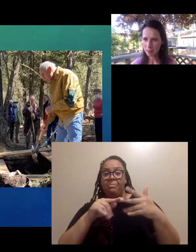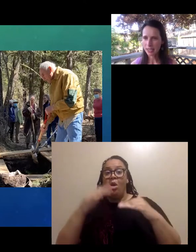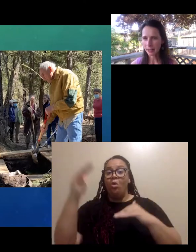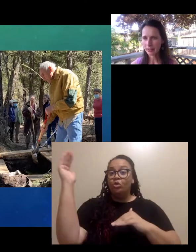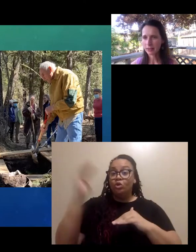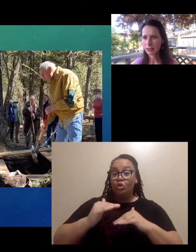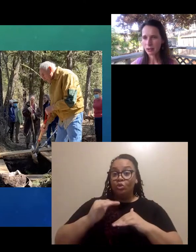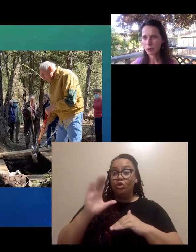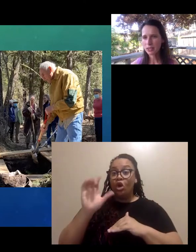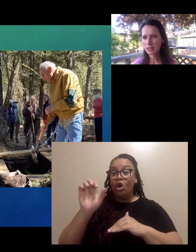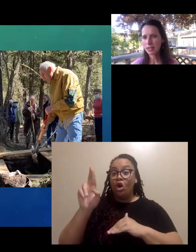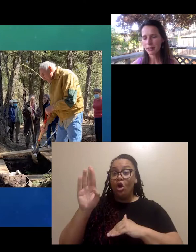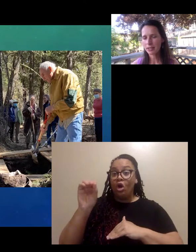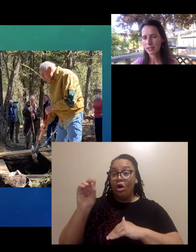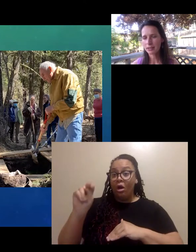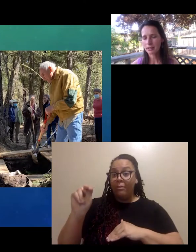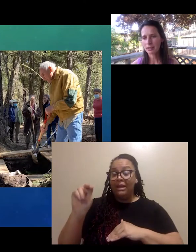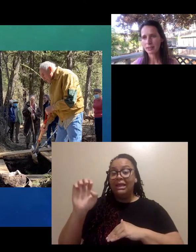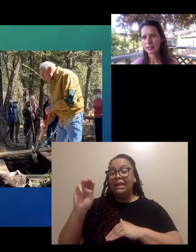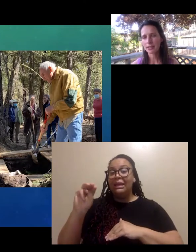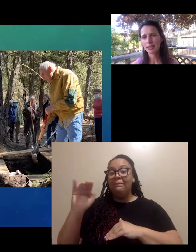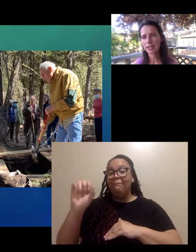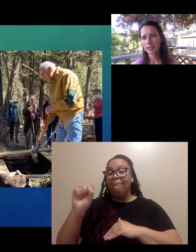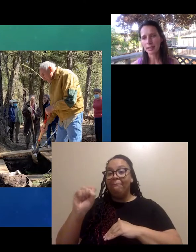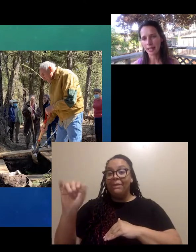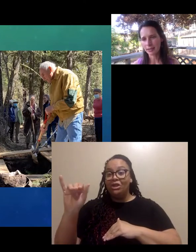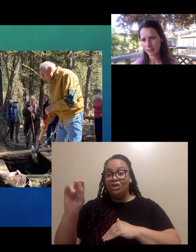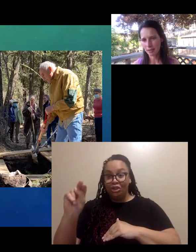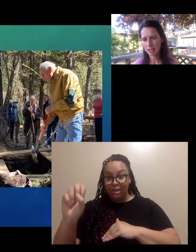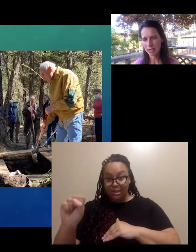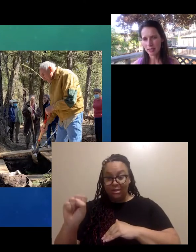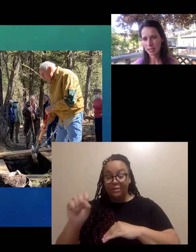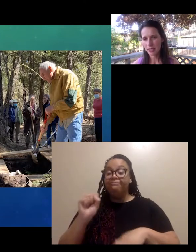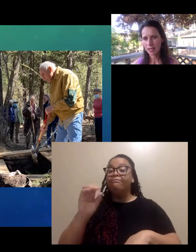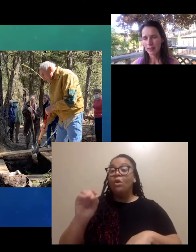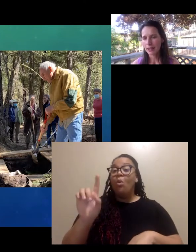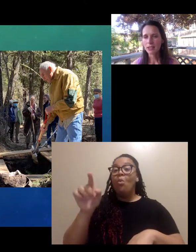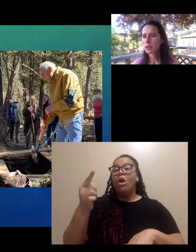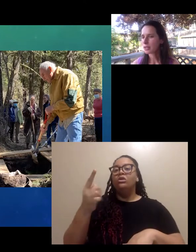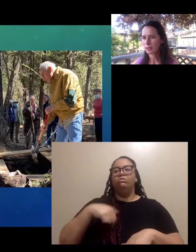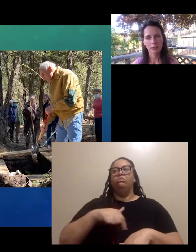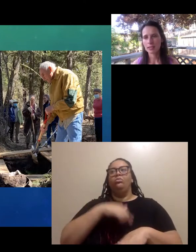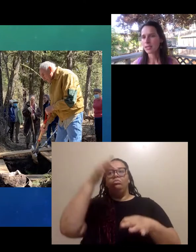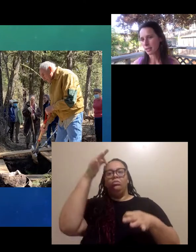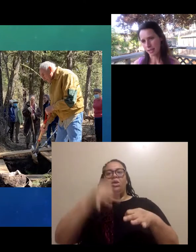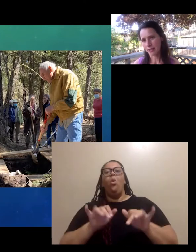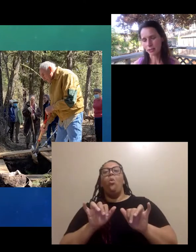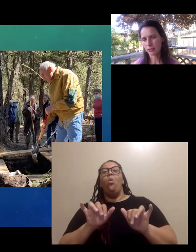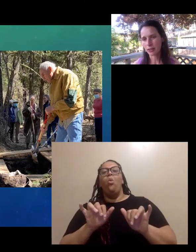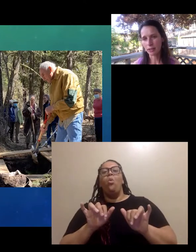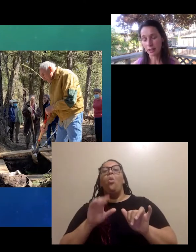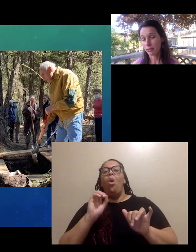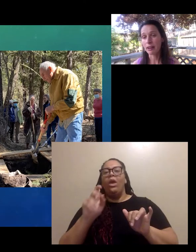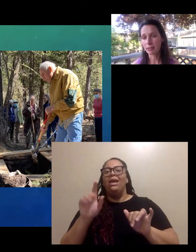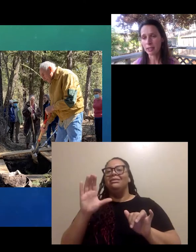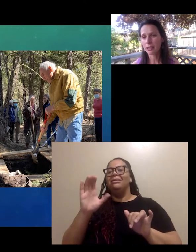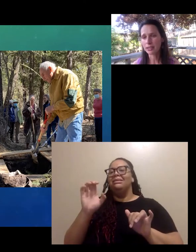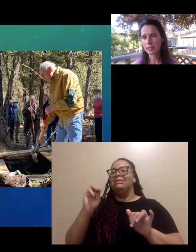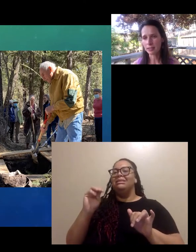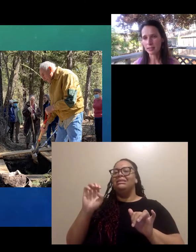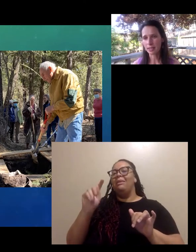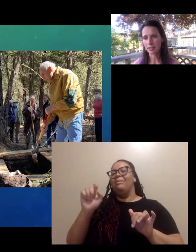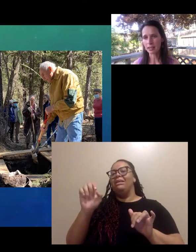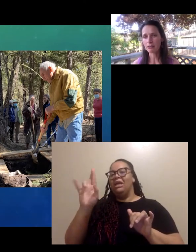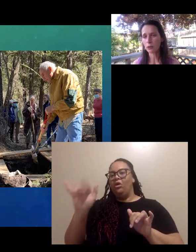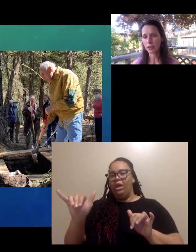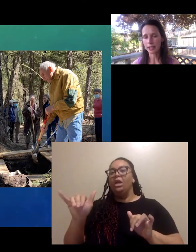habitat. And so once an area is designated as a cemetery, that's what it stays as for forever, at